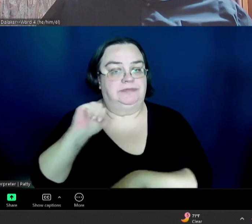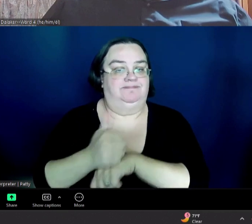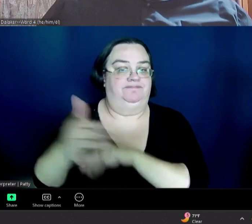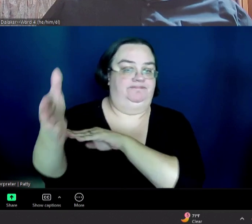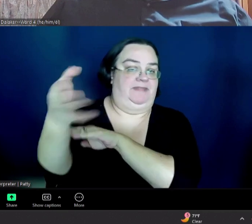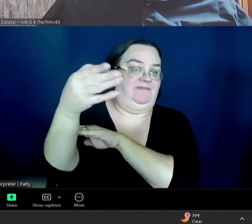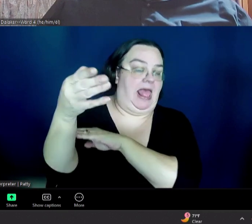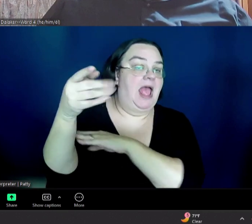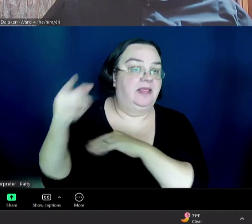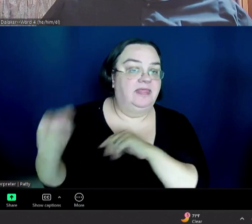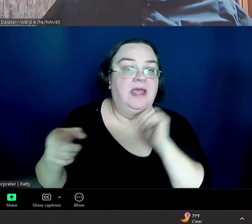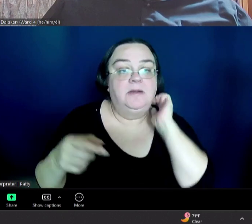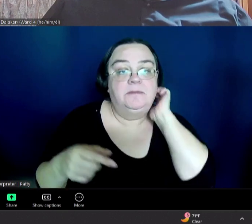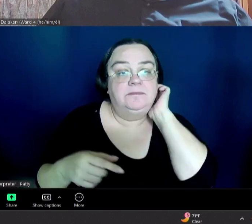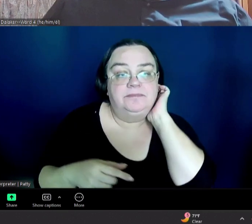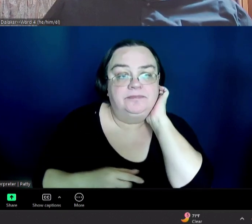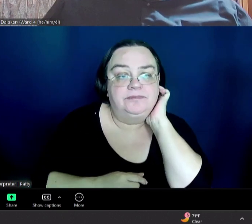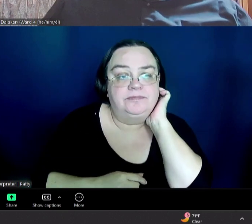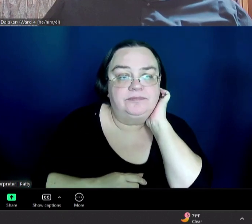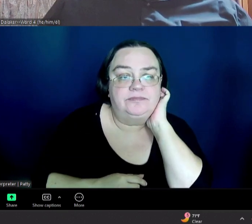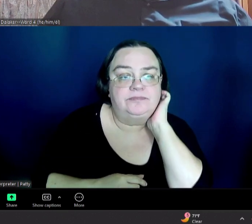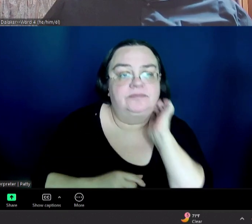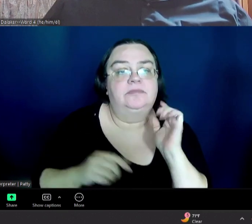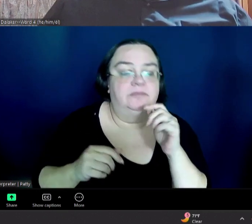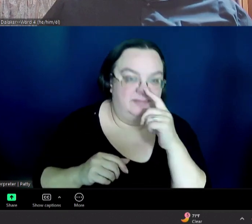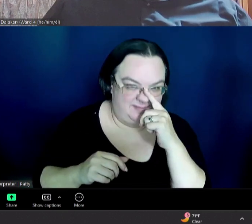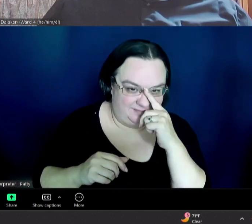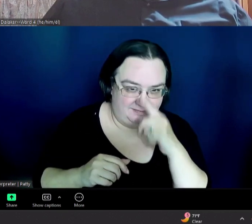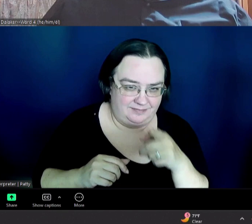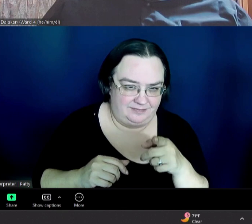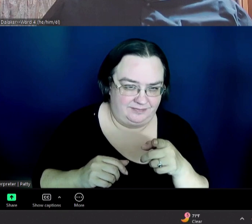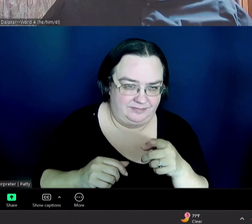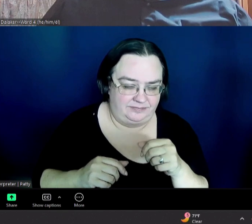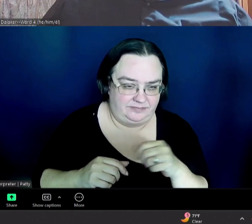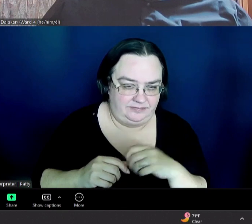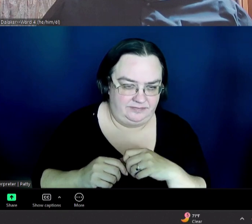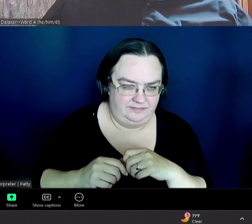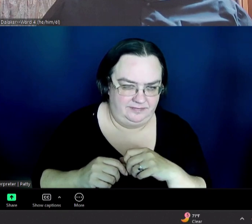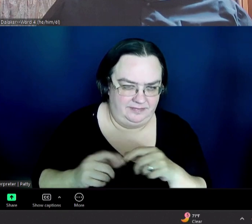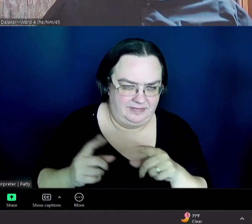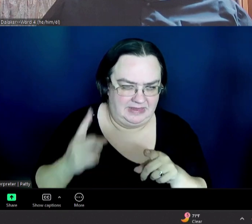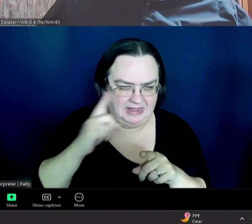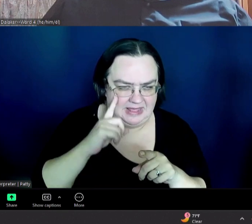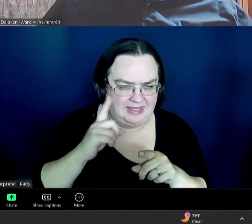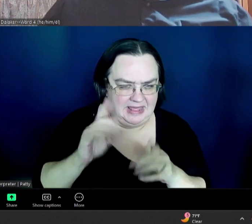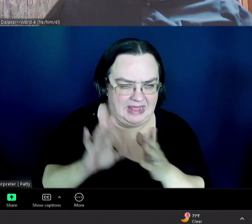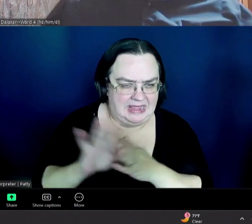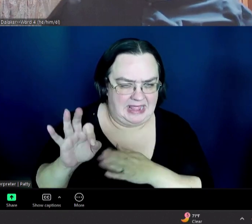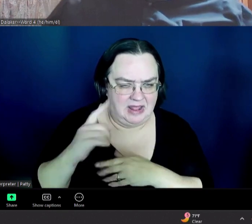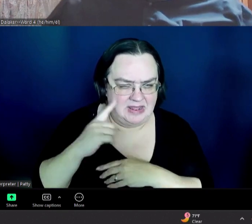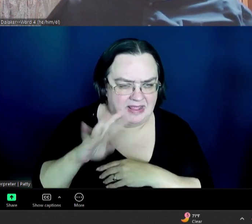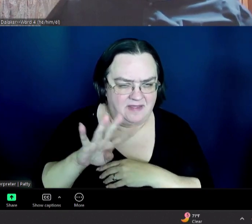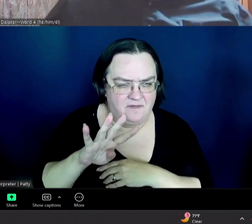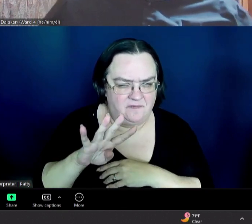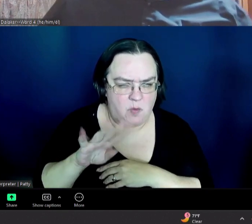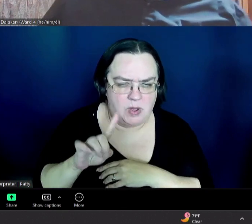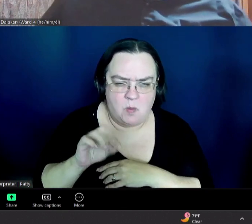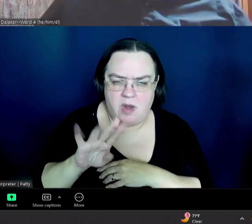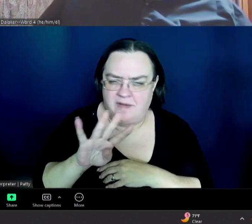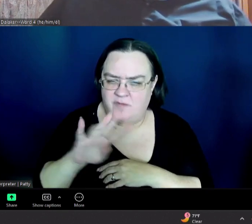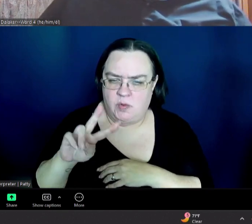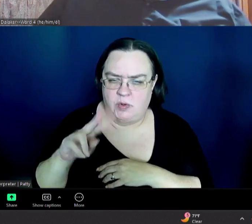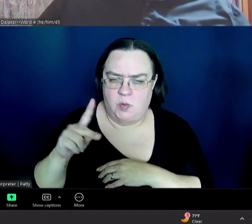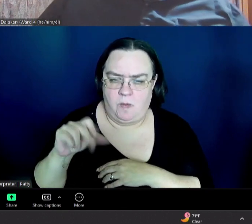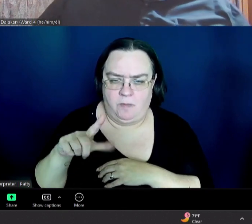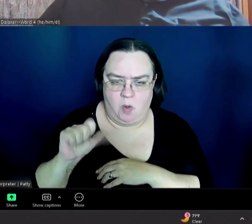think there's, Dave, could I count the poles? I think there's 41 or 42 poles on